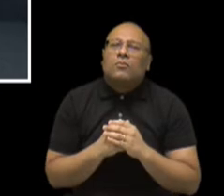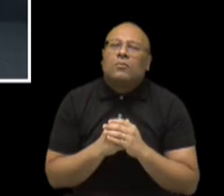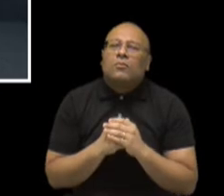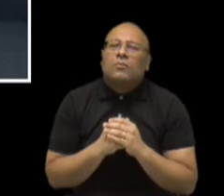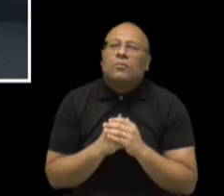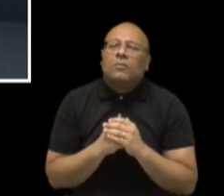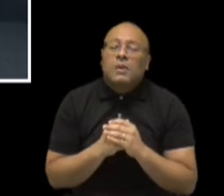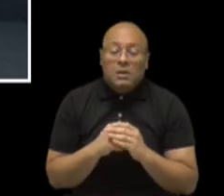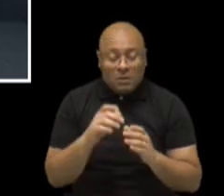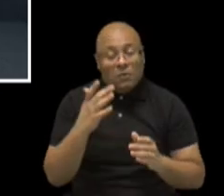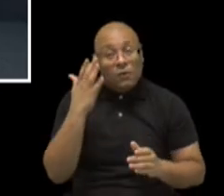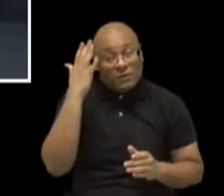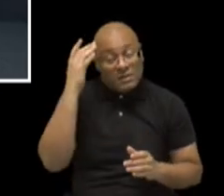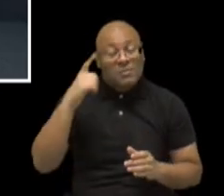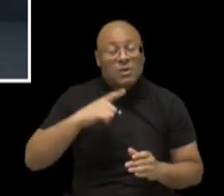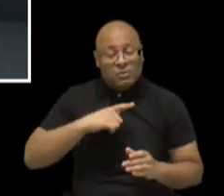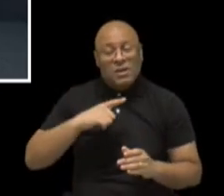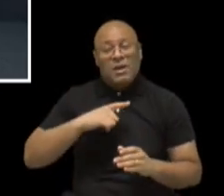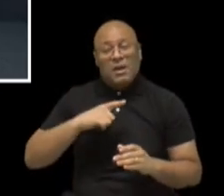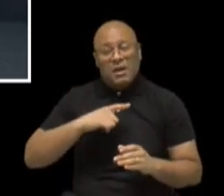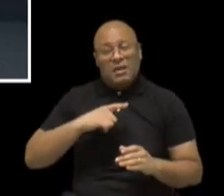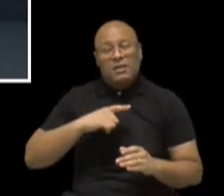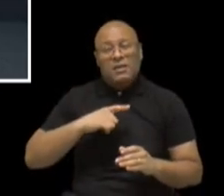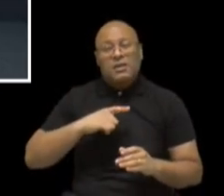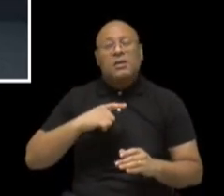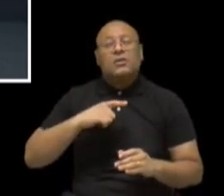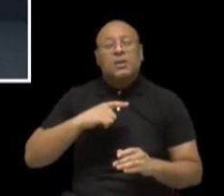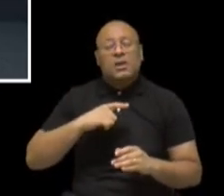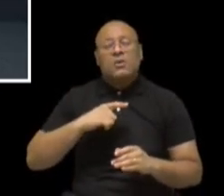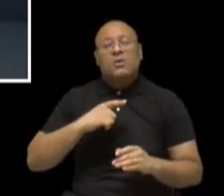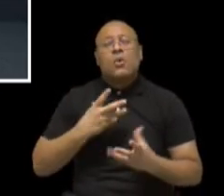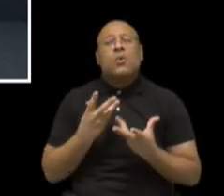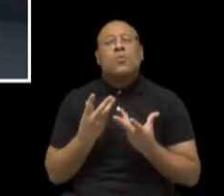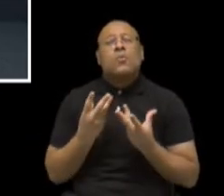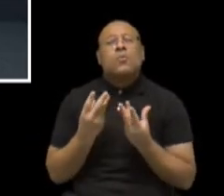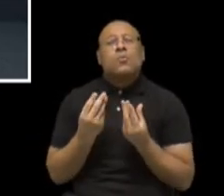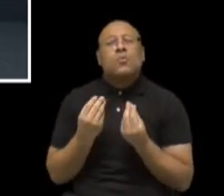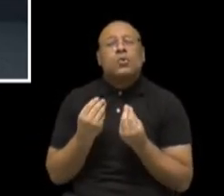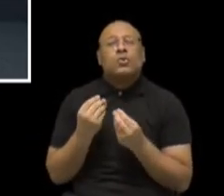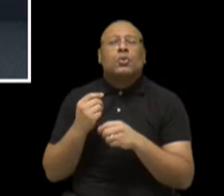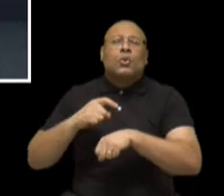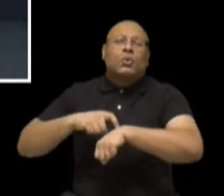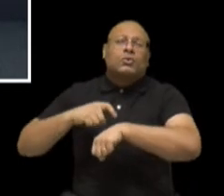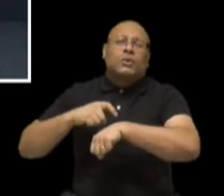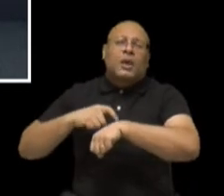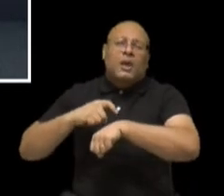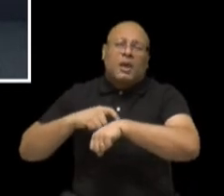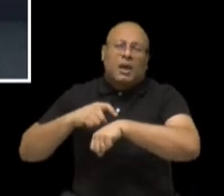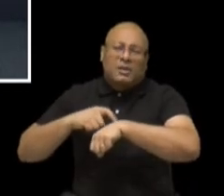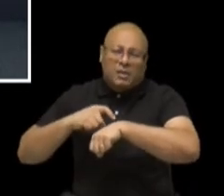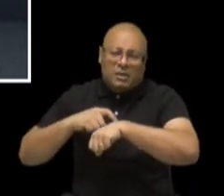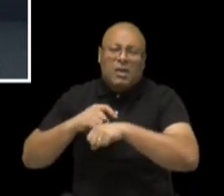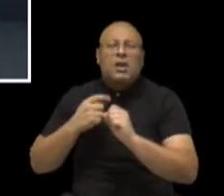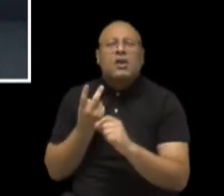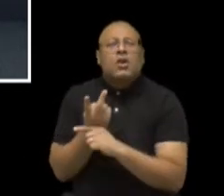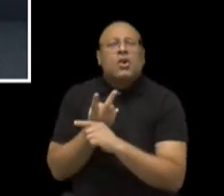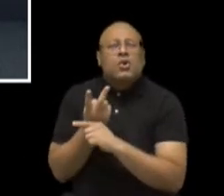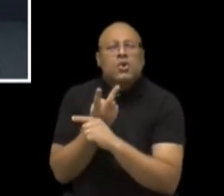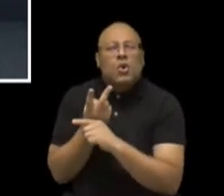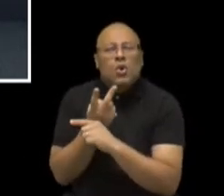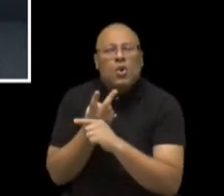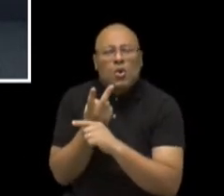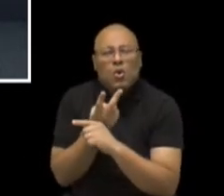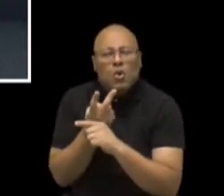You know, I had a lot of time at my hands, so I'd research a lot more than